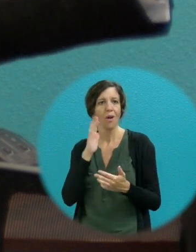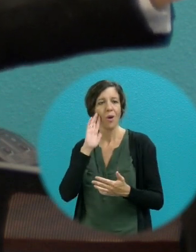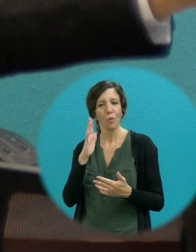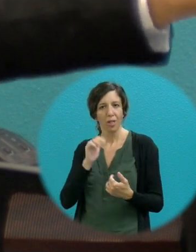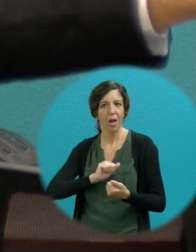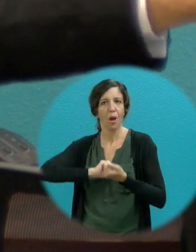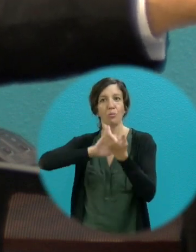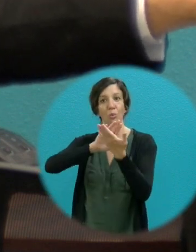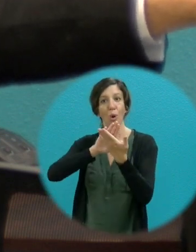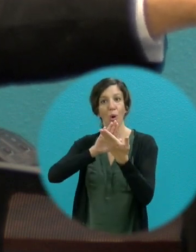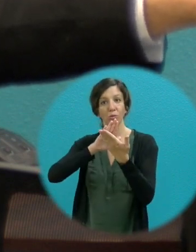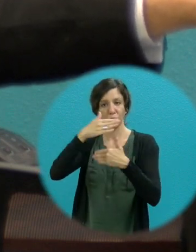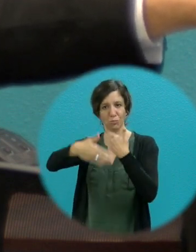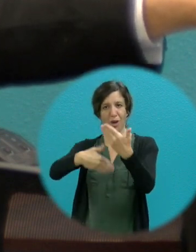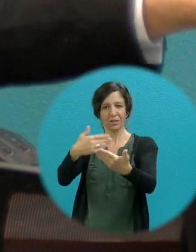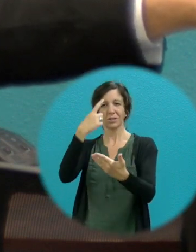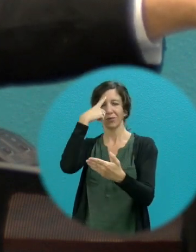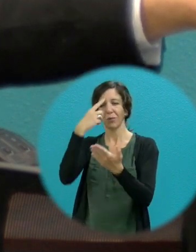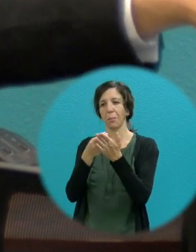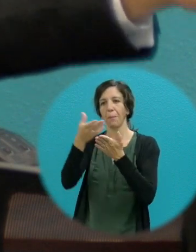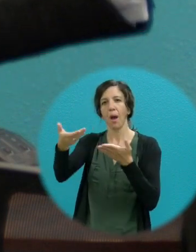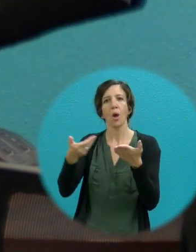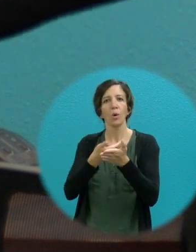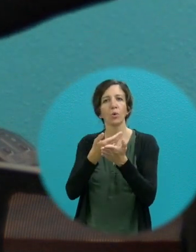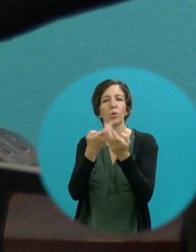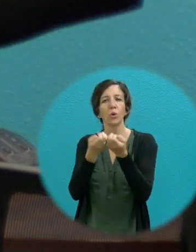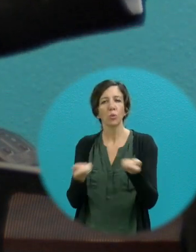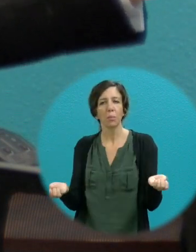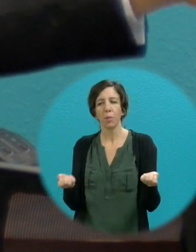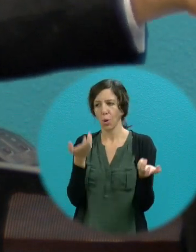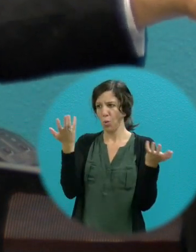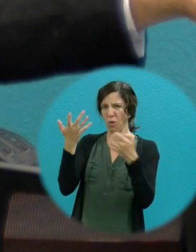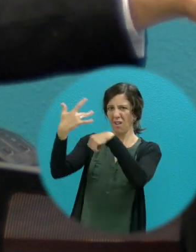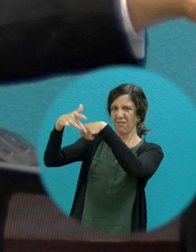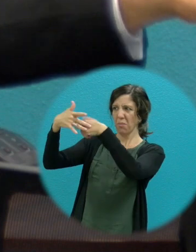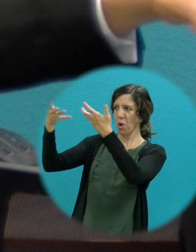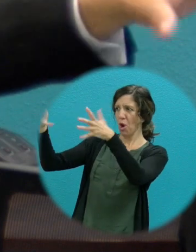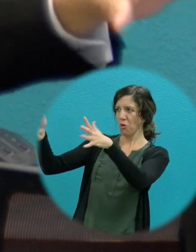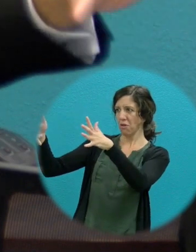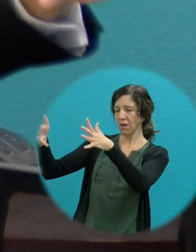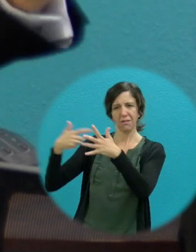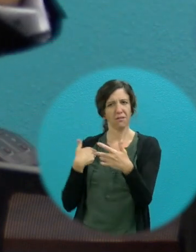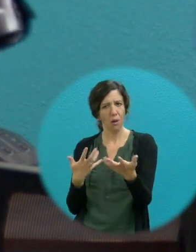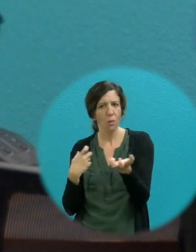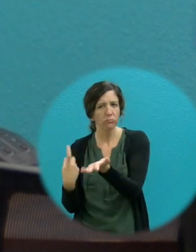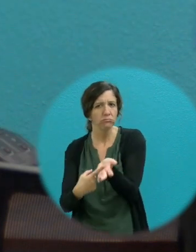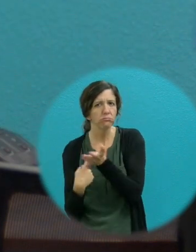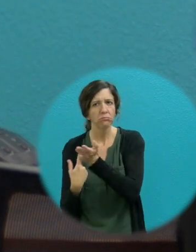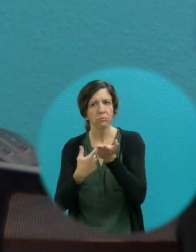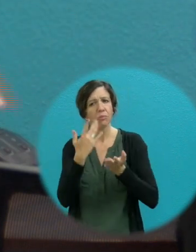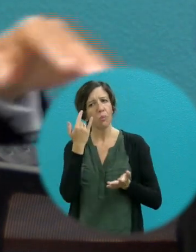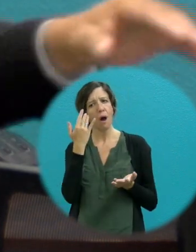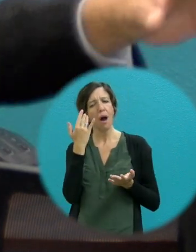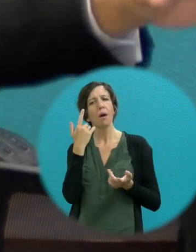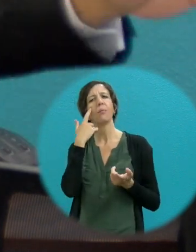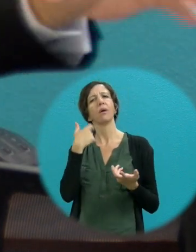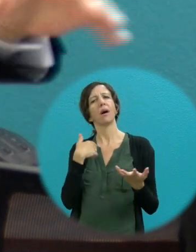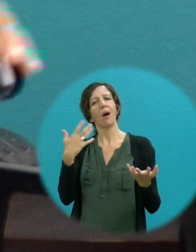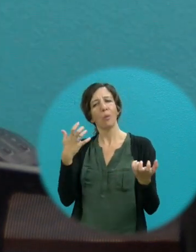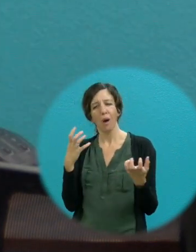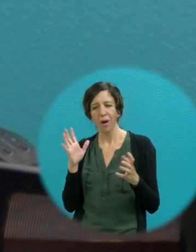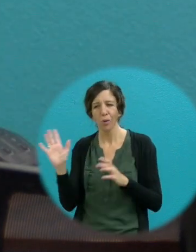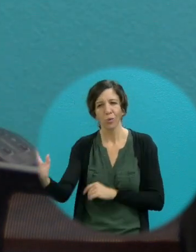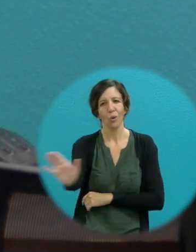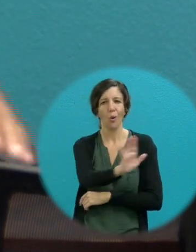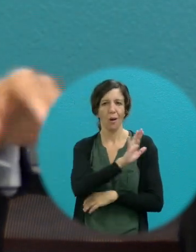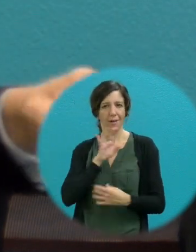to approach buying new equipment, what's out there, so we can have a